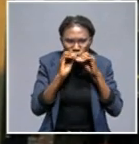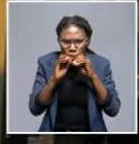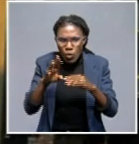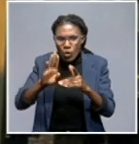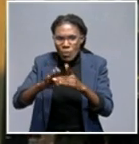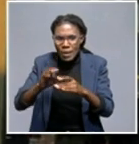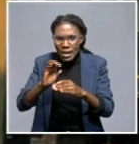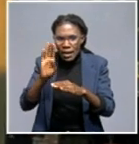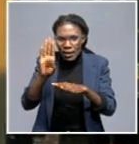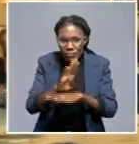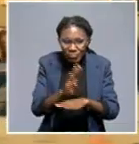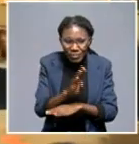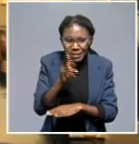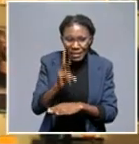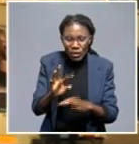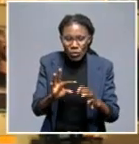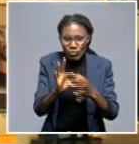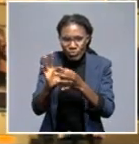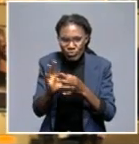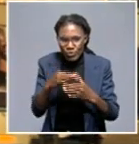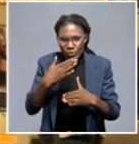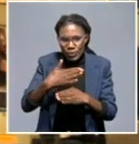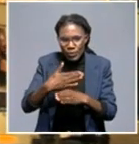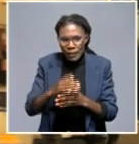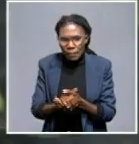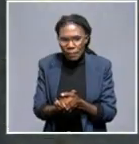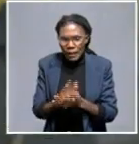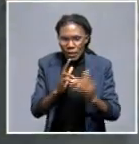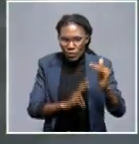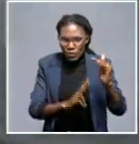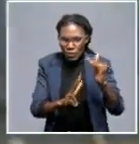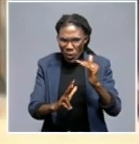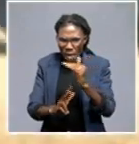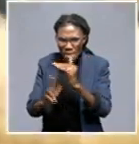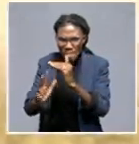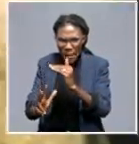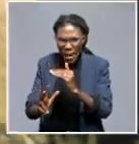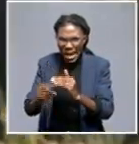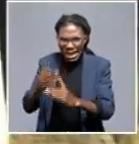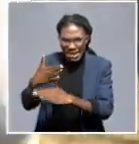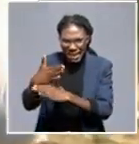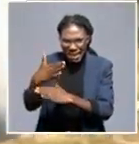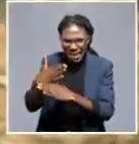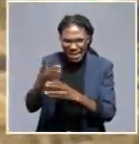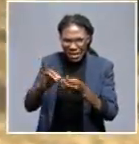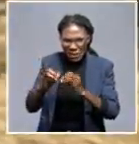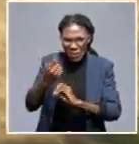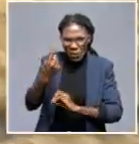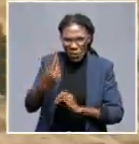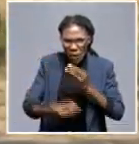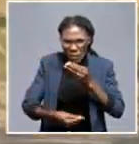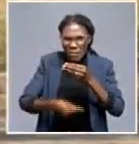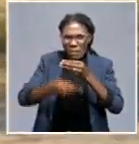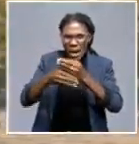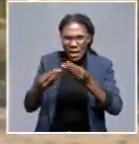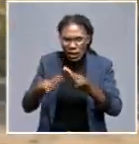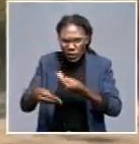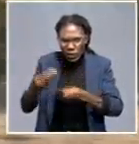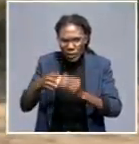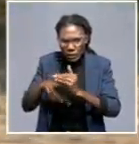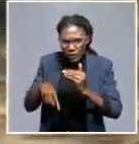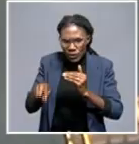cooperation. Now, you know that tourism has a multiplier effect. What we are trying to do in the area